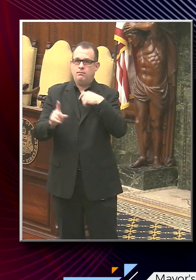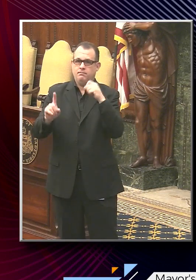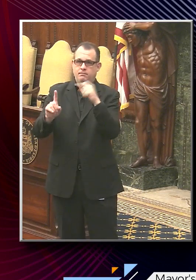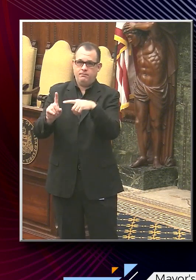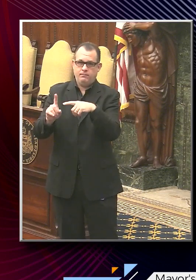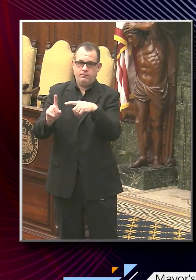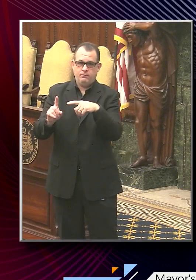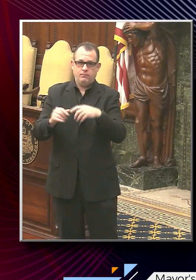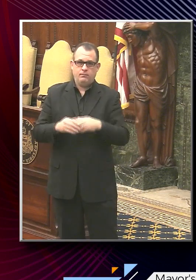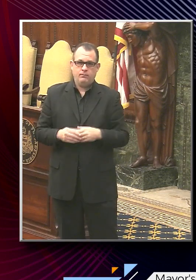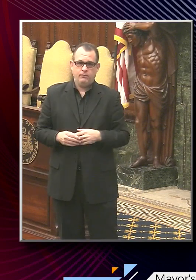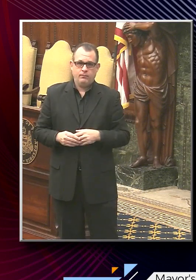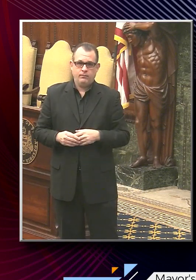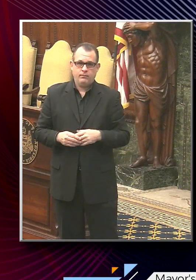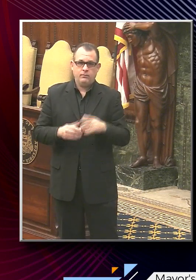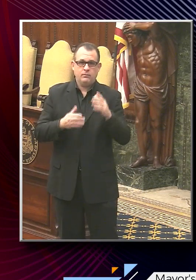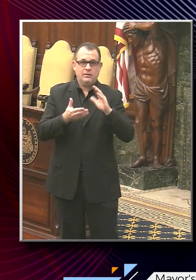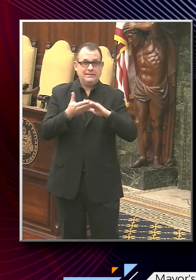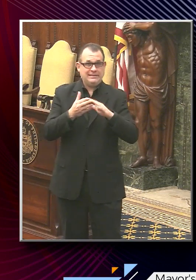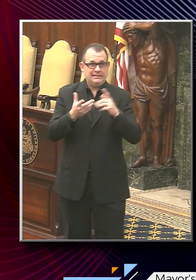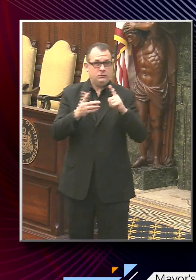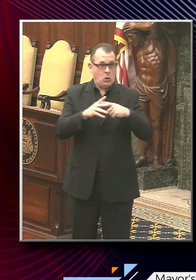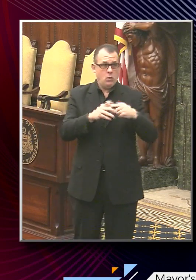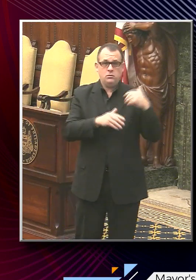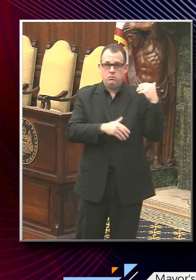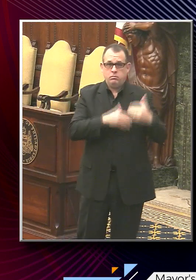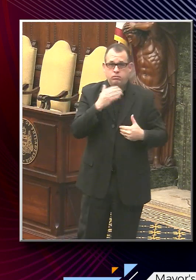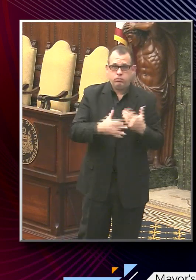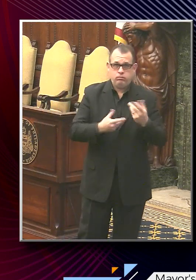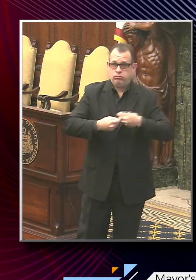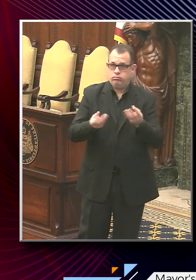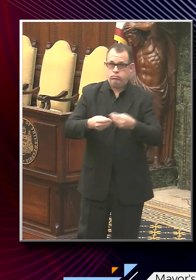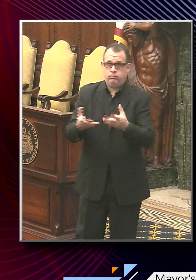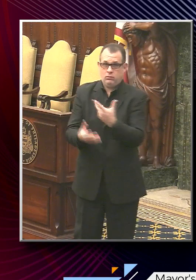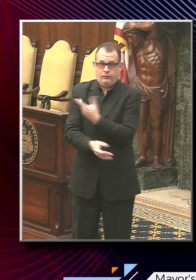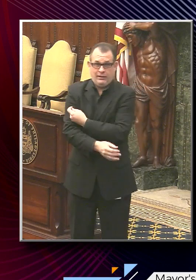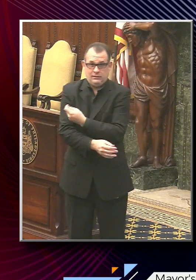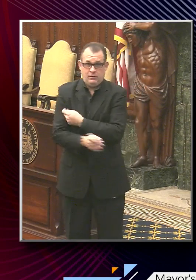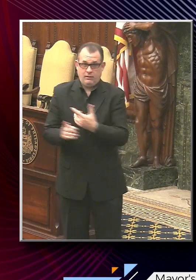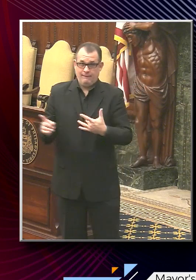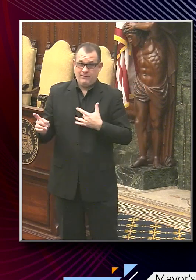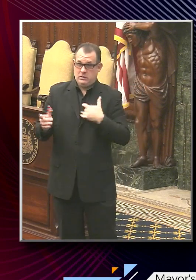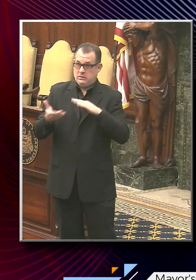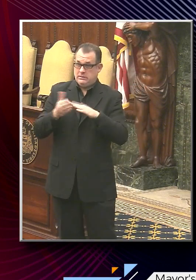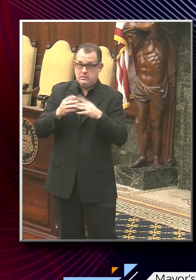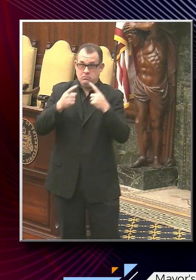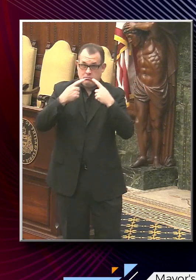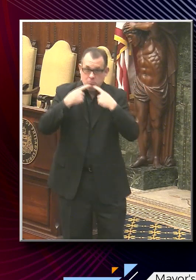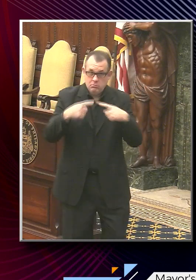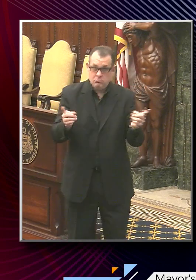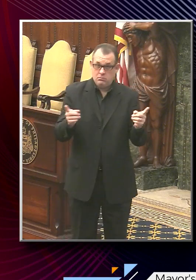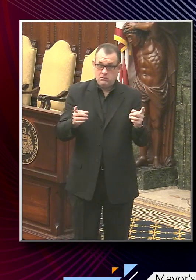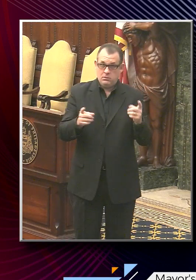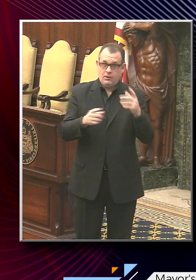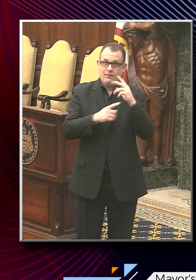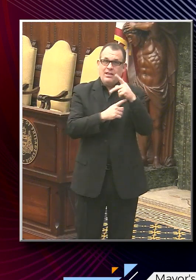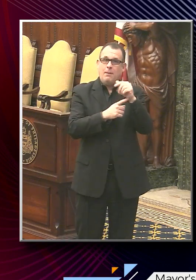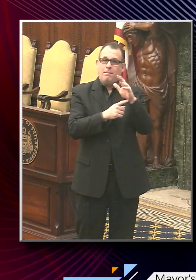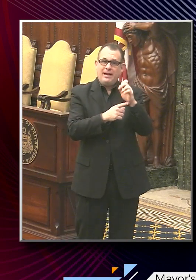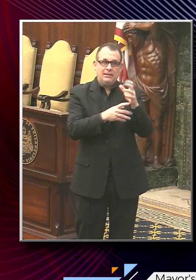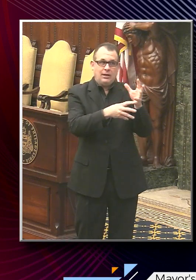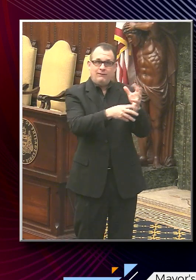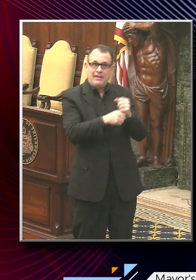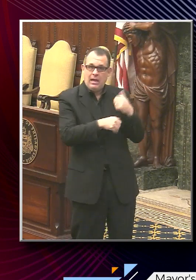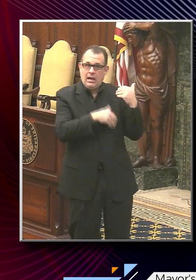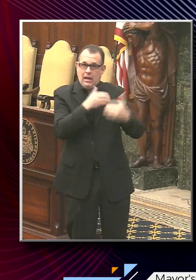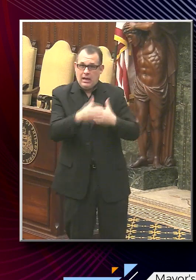city's pace so far in administering the vaccines? I know you commented on, the pace of receiving the vaccines, but how do you feel about